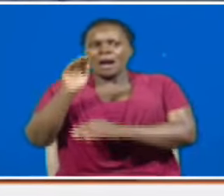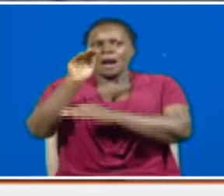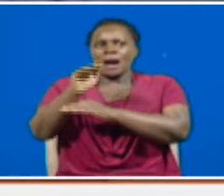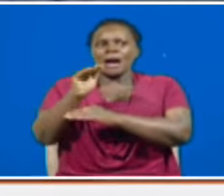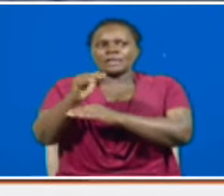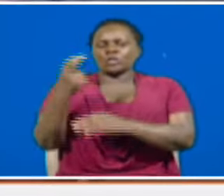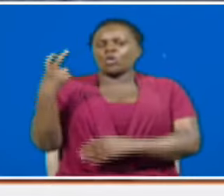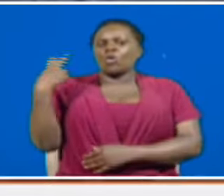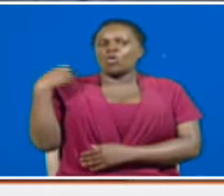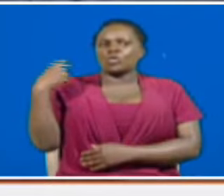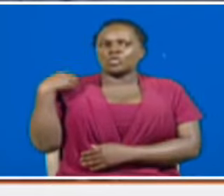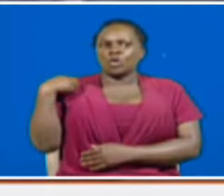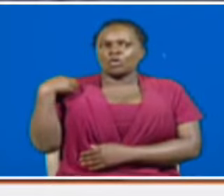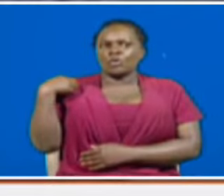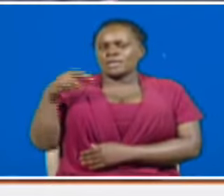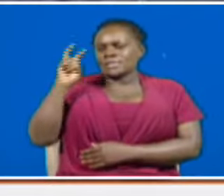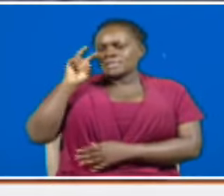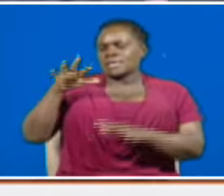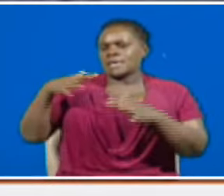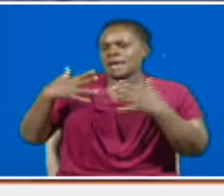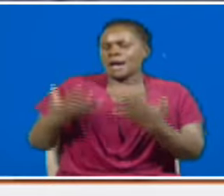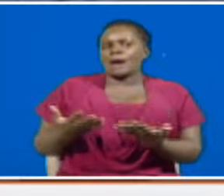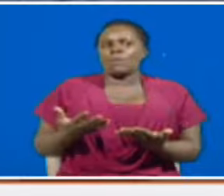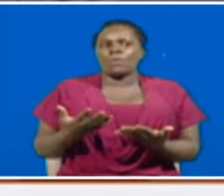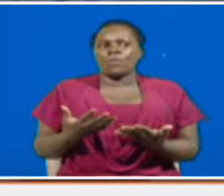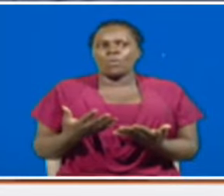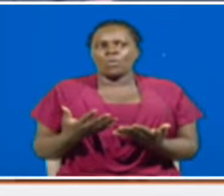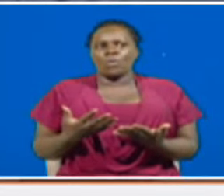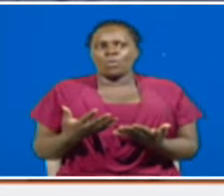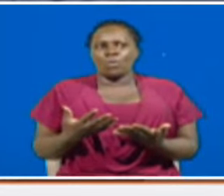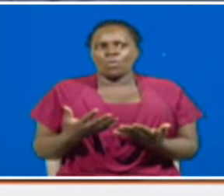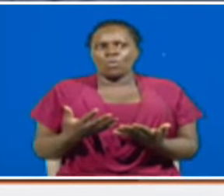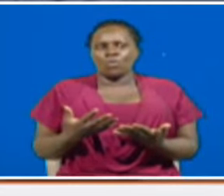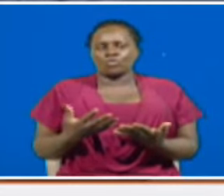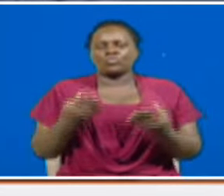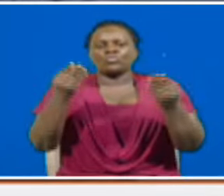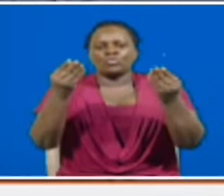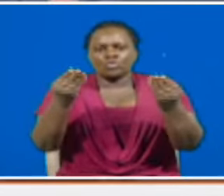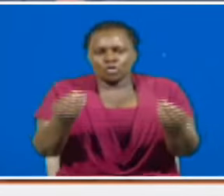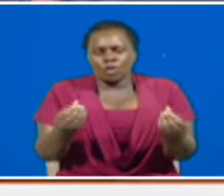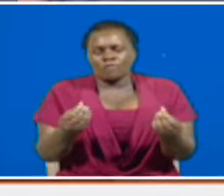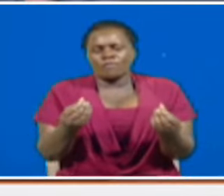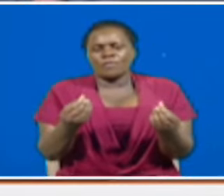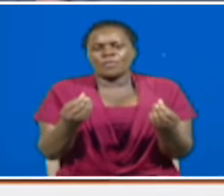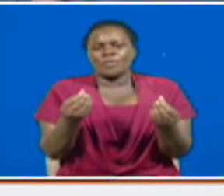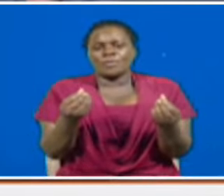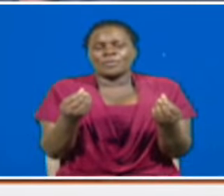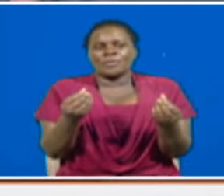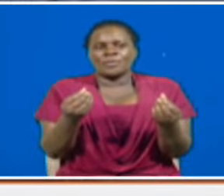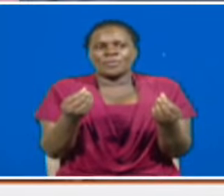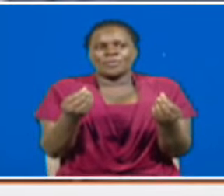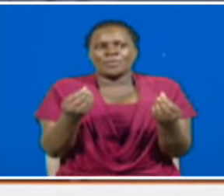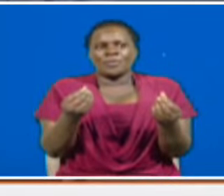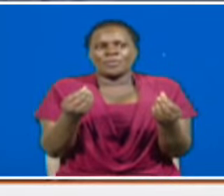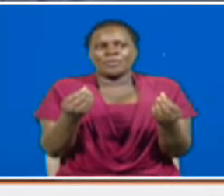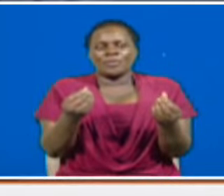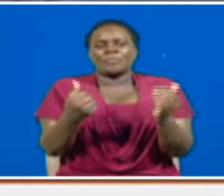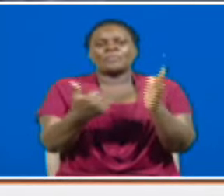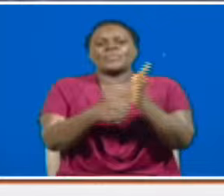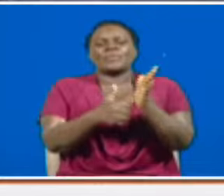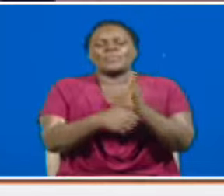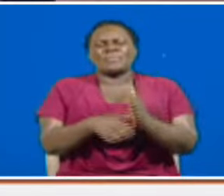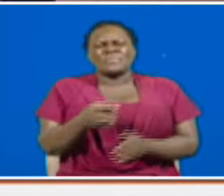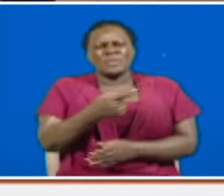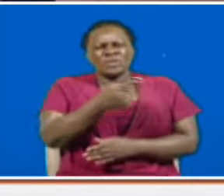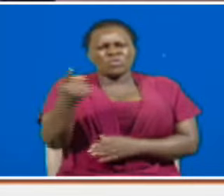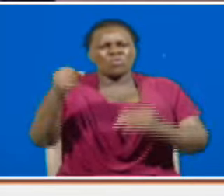her to consult so that she sees how to especially unlock the deadlock, the stalemate. So have